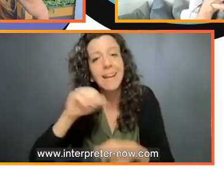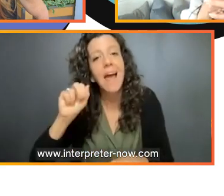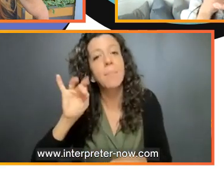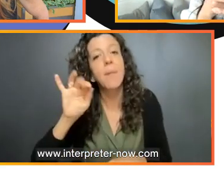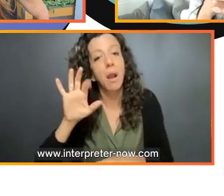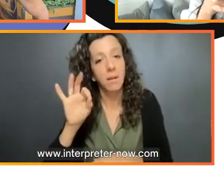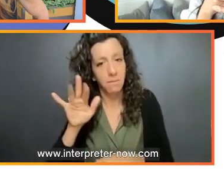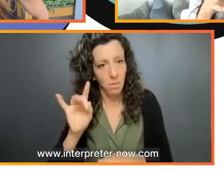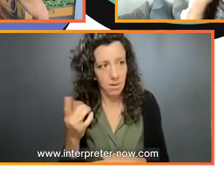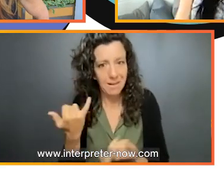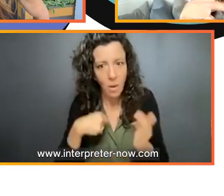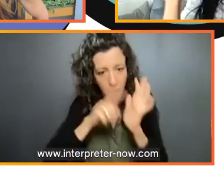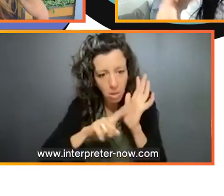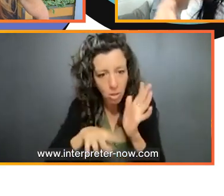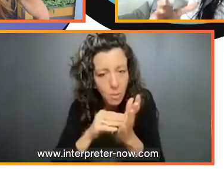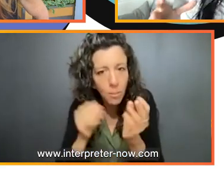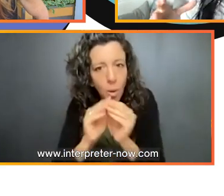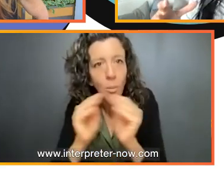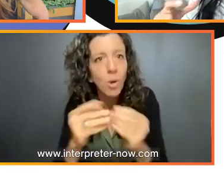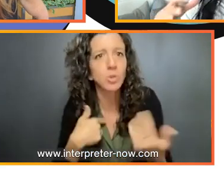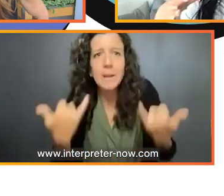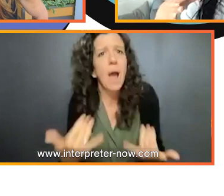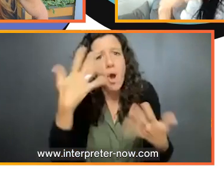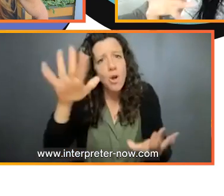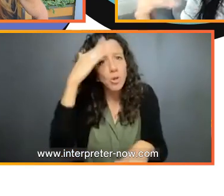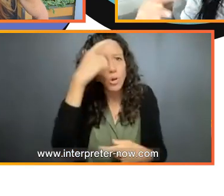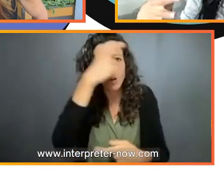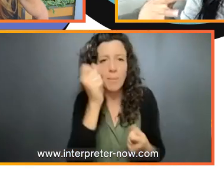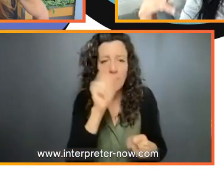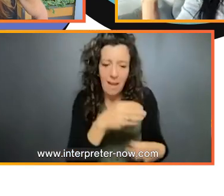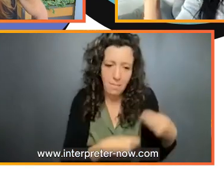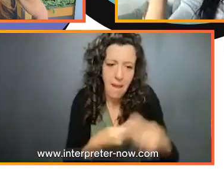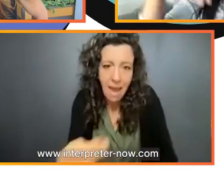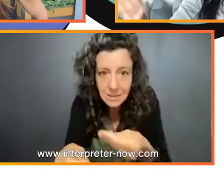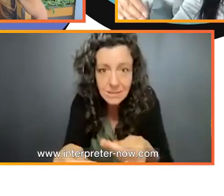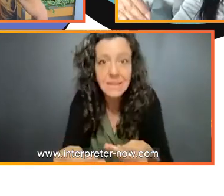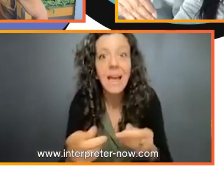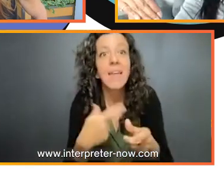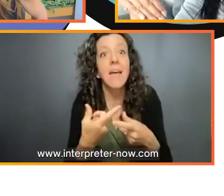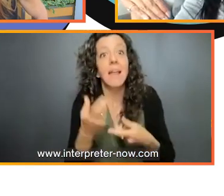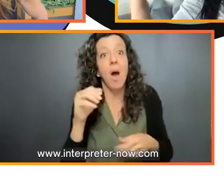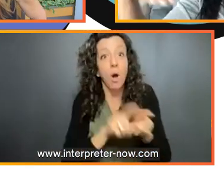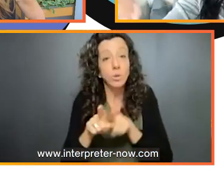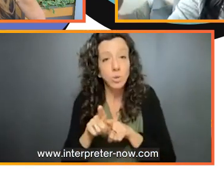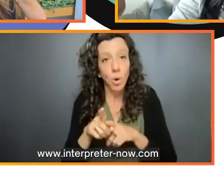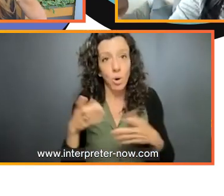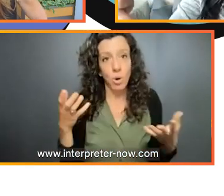as families, and then as communities, and then we pass the impact of that along